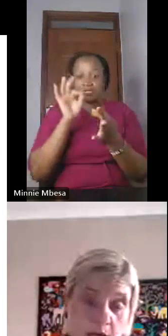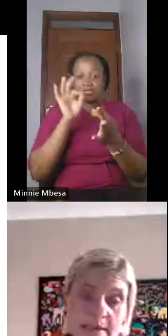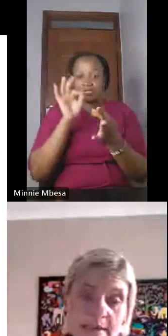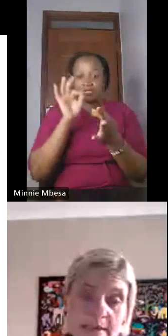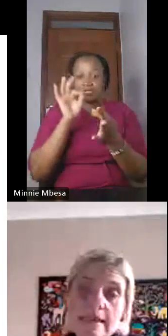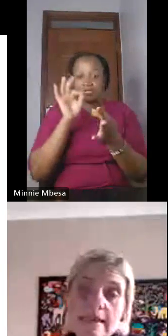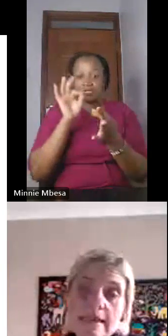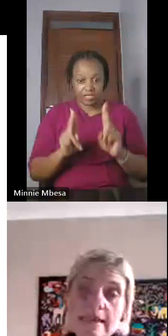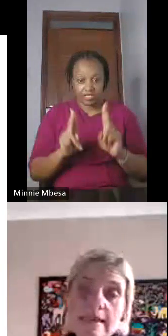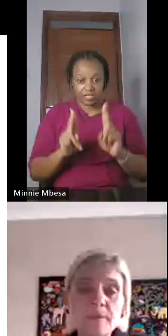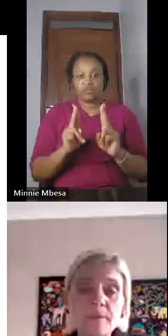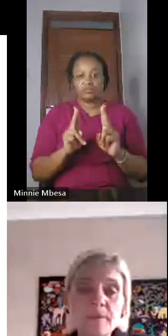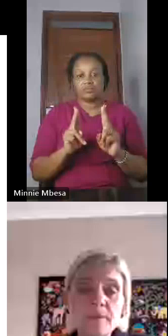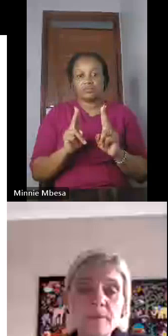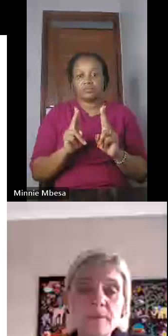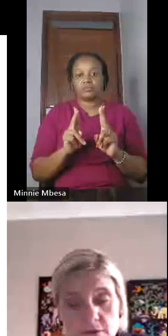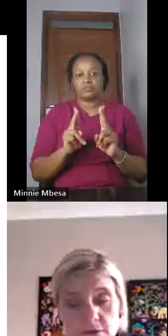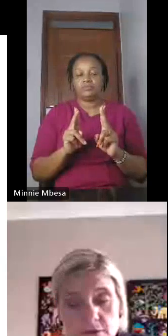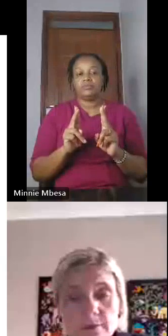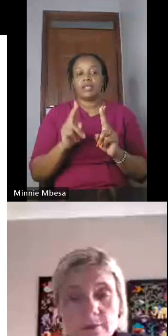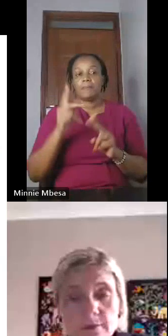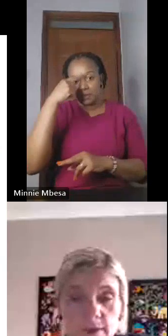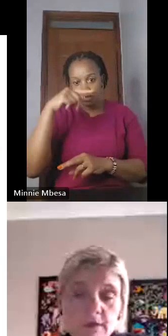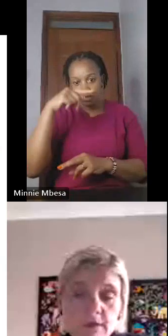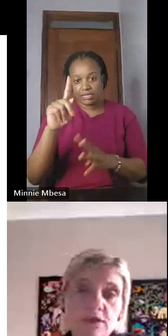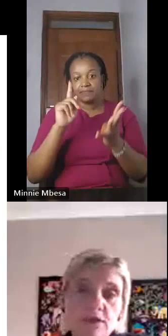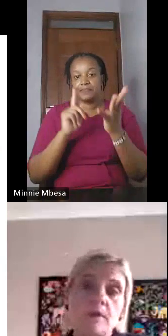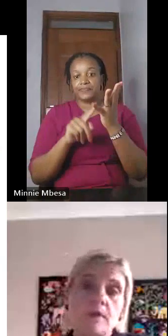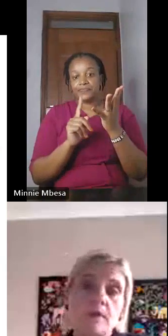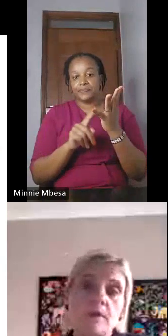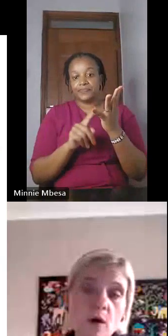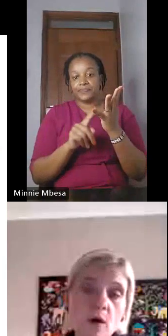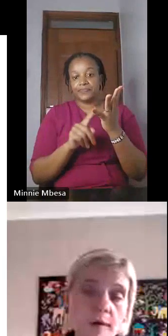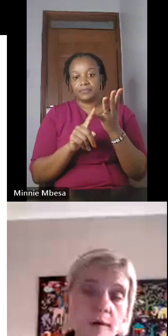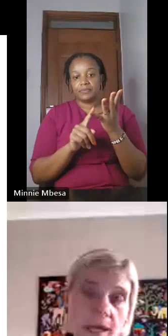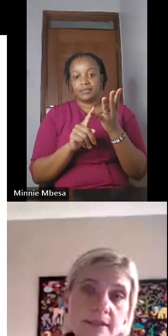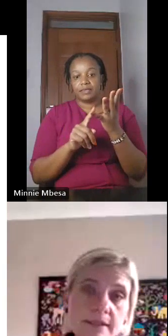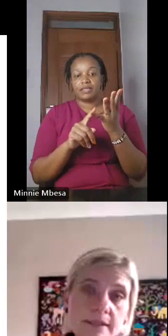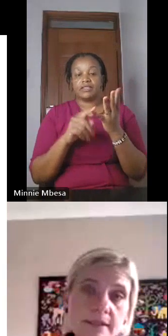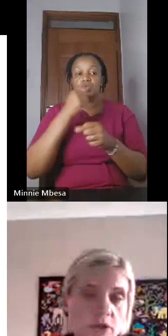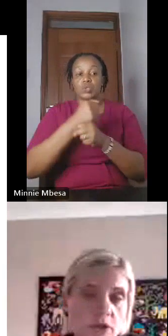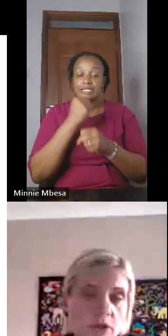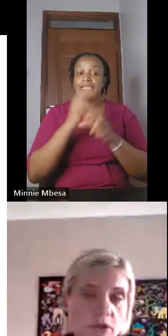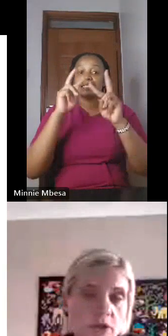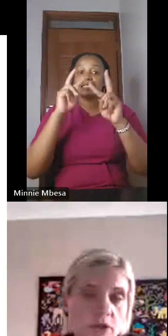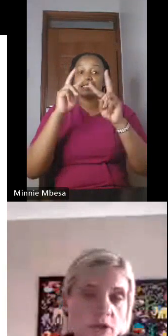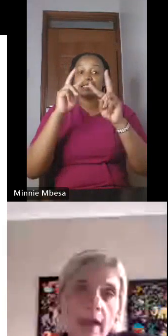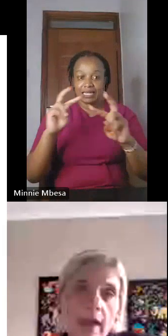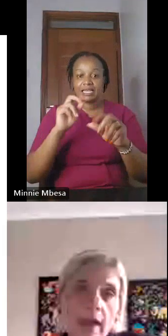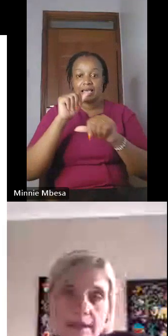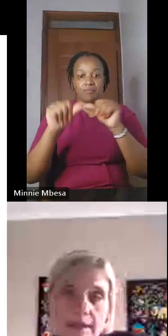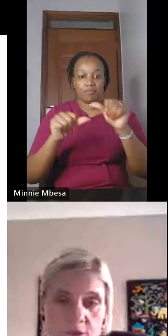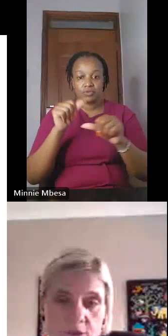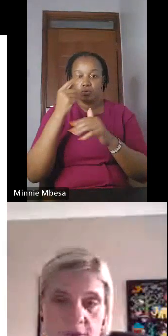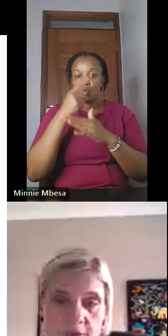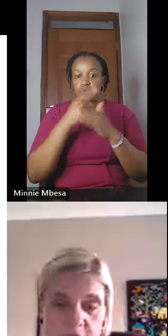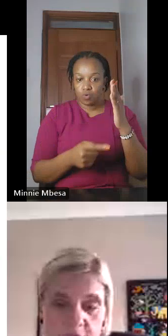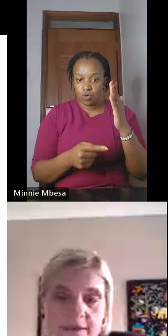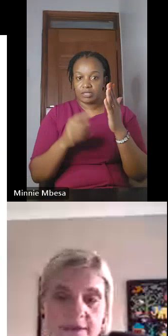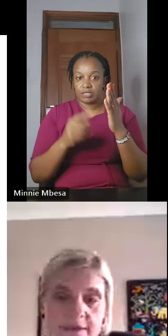foreign policy, and doing some research around what the best course and the